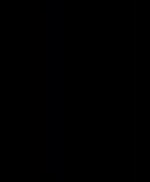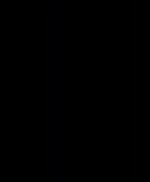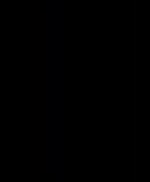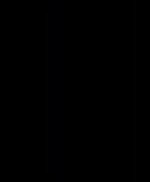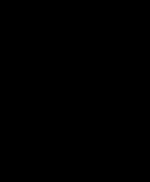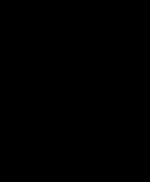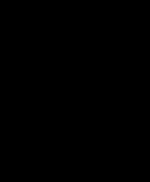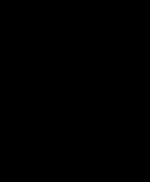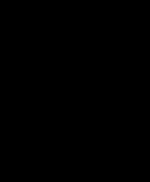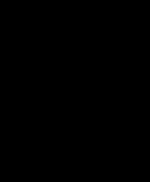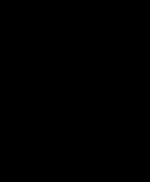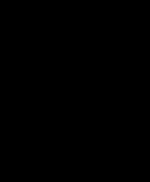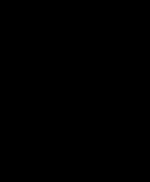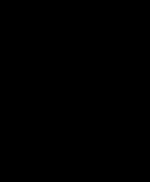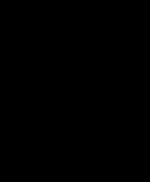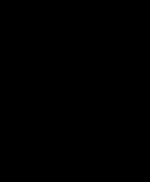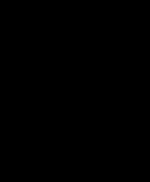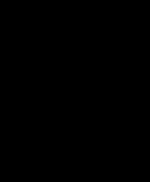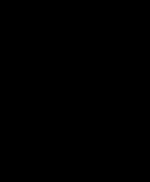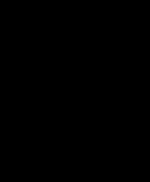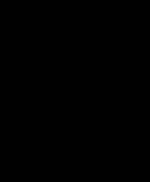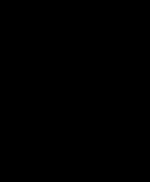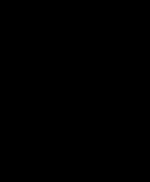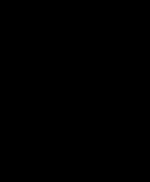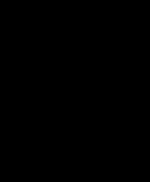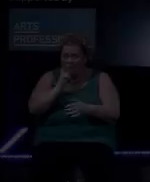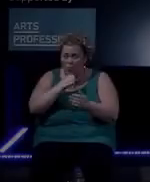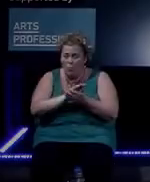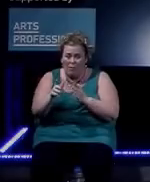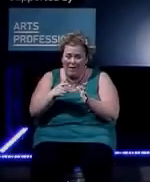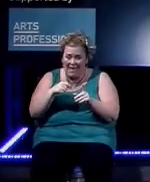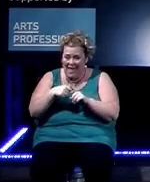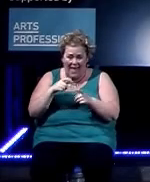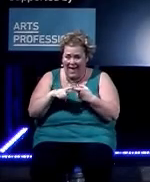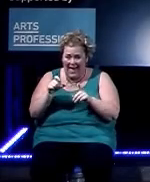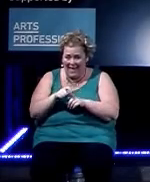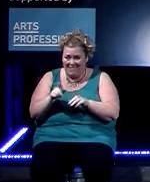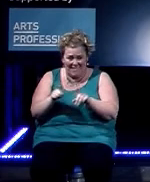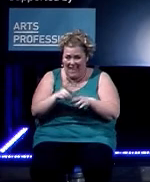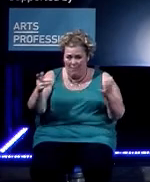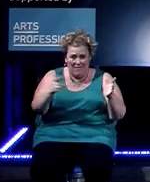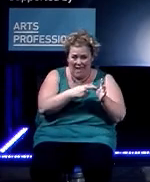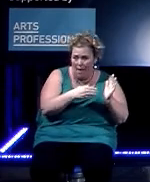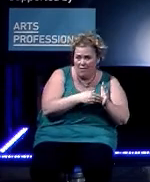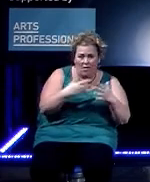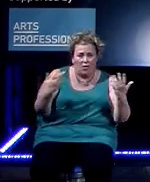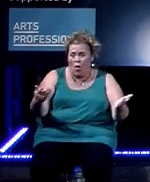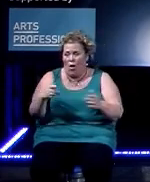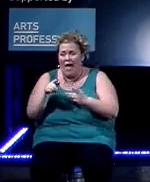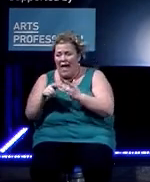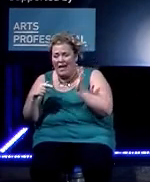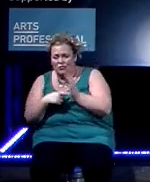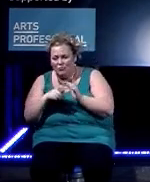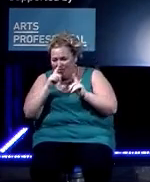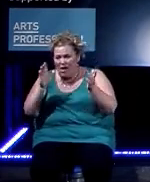something that can't be hacked, and these things will be hacked, absolutely, just like every piece of content from Amazon or iTunes. You can't change